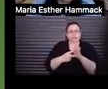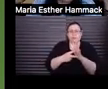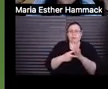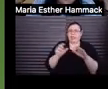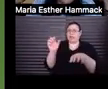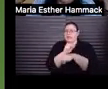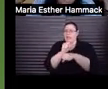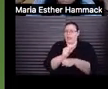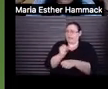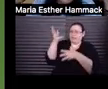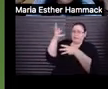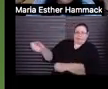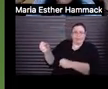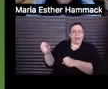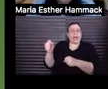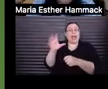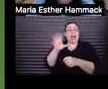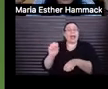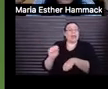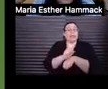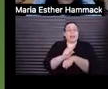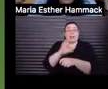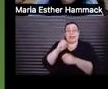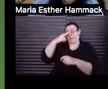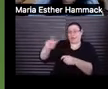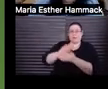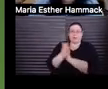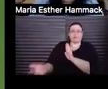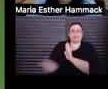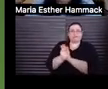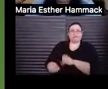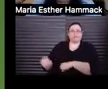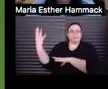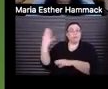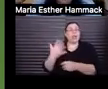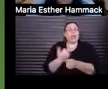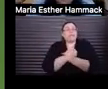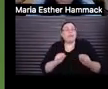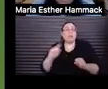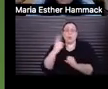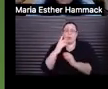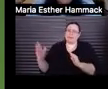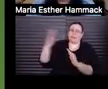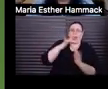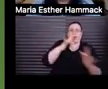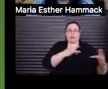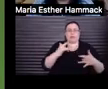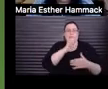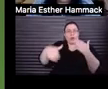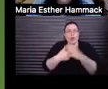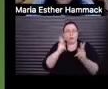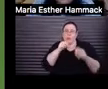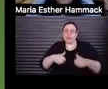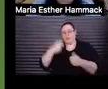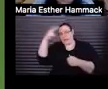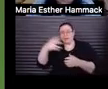about abolition and about abolishing slavery in Mexico. Freedom was always at the forefront for all Mexicans, Black, Native,